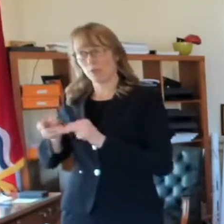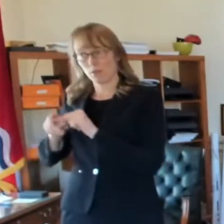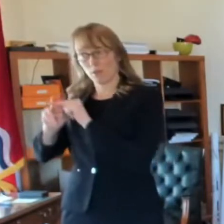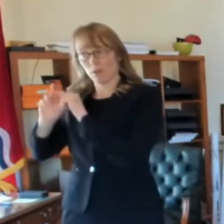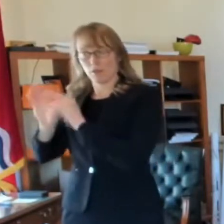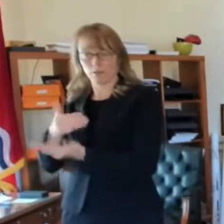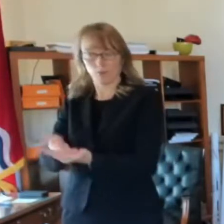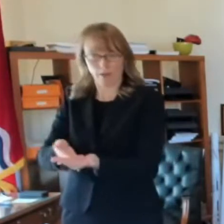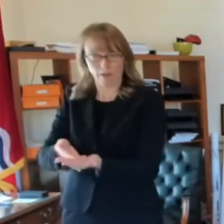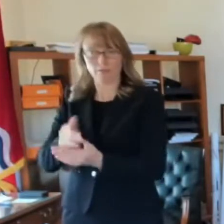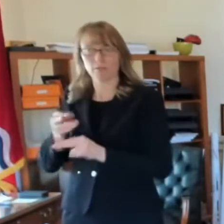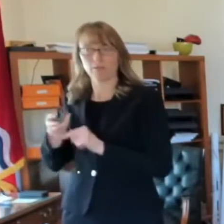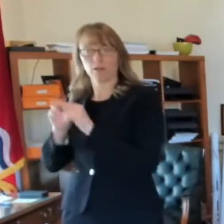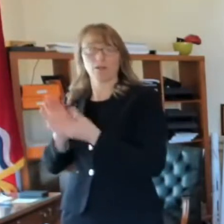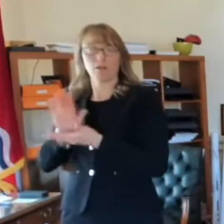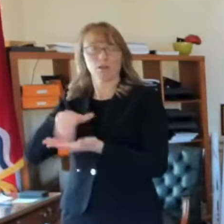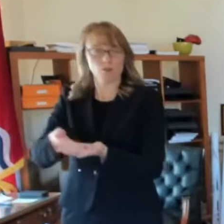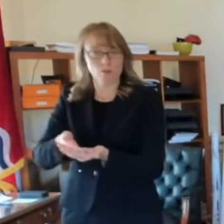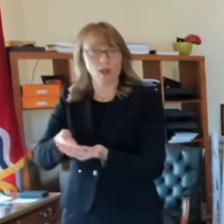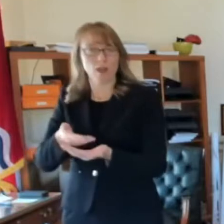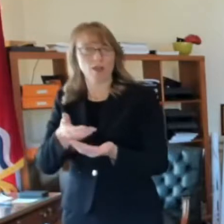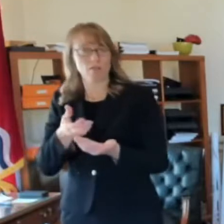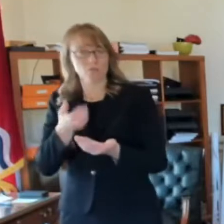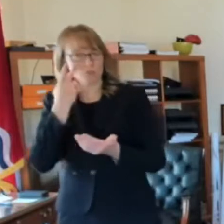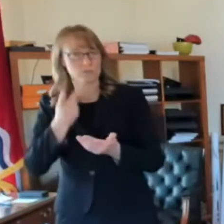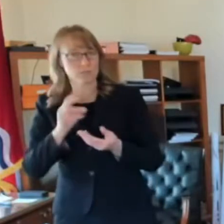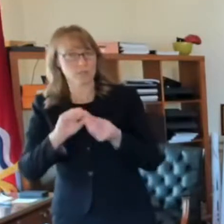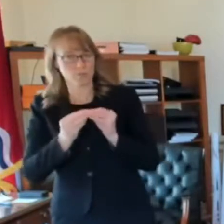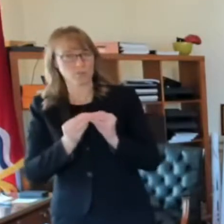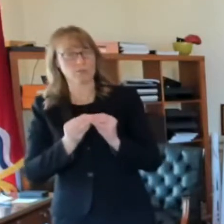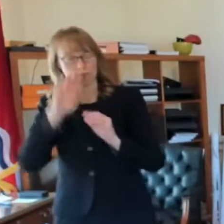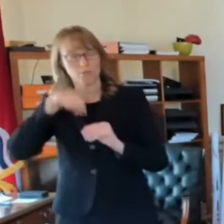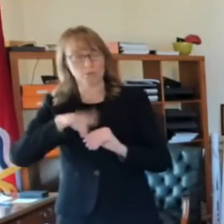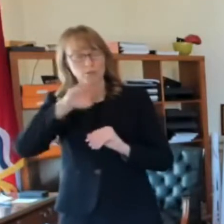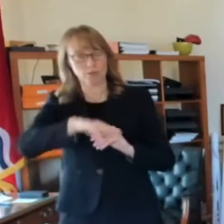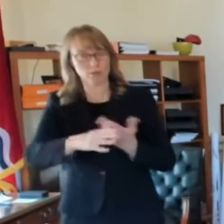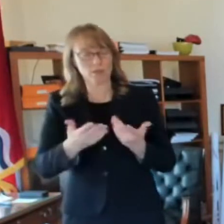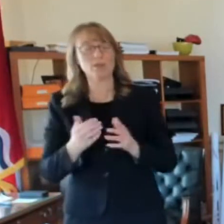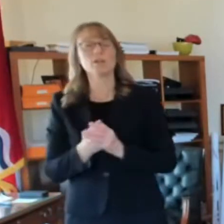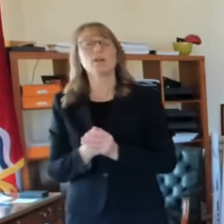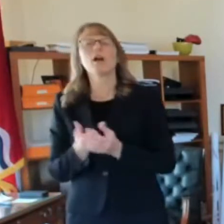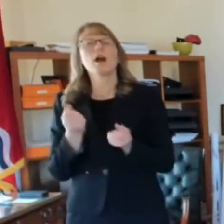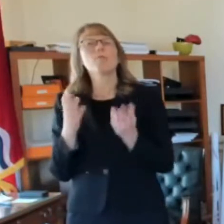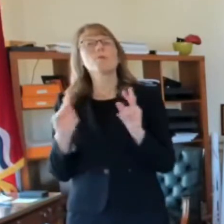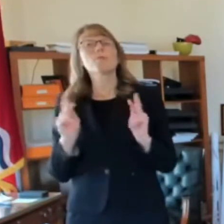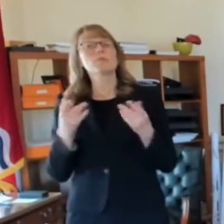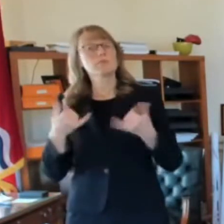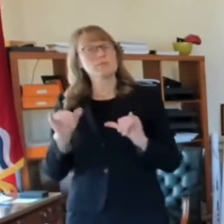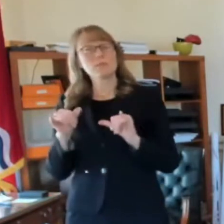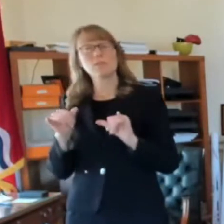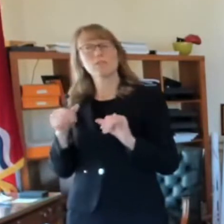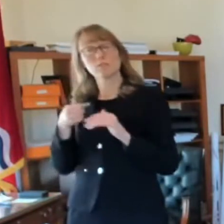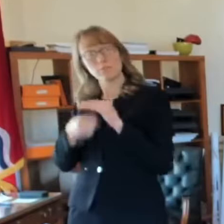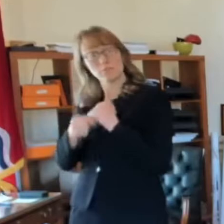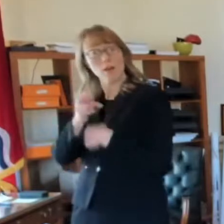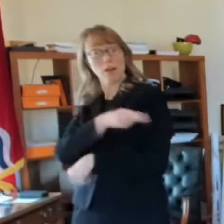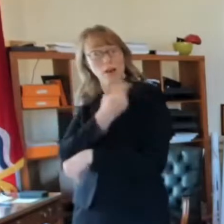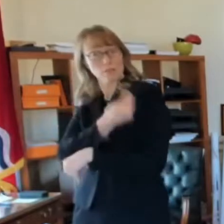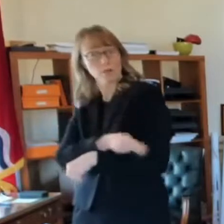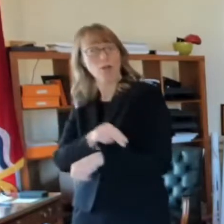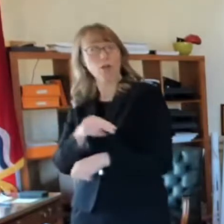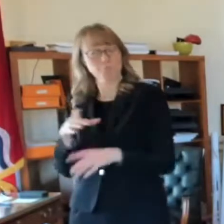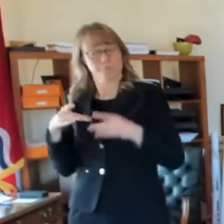up, going up. Number of people currently hospitalized with COVID positive, and this is